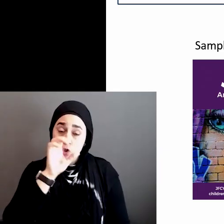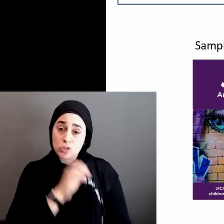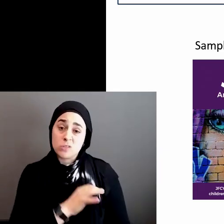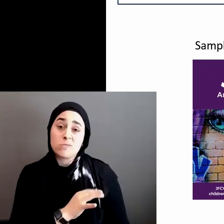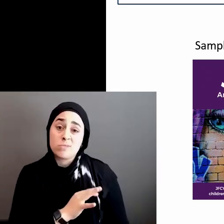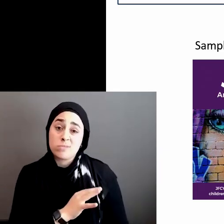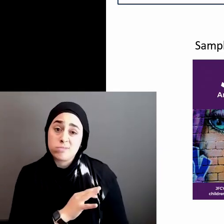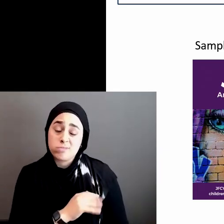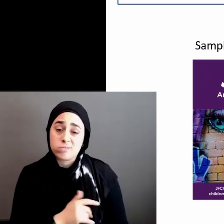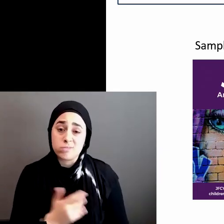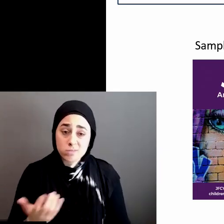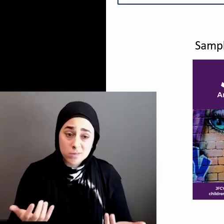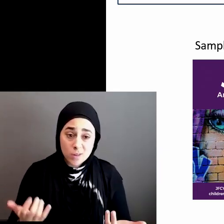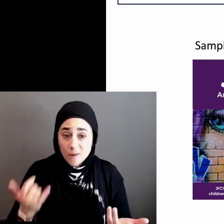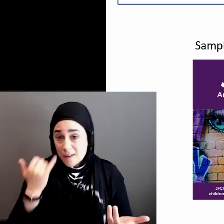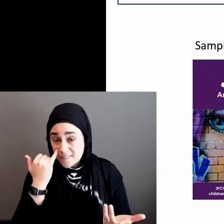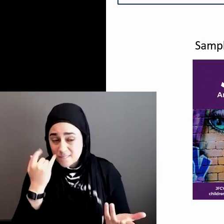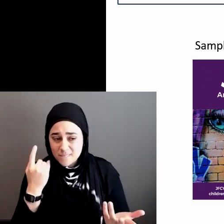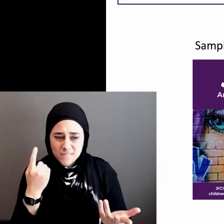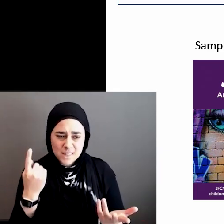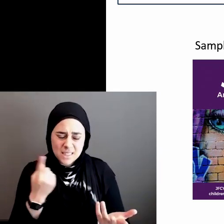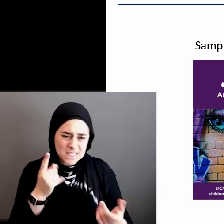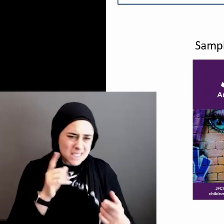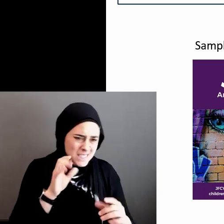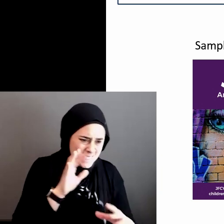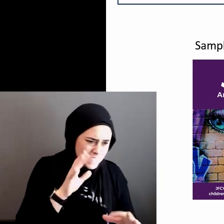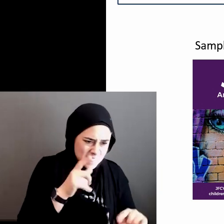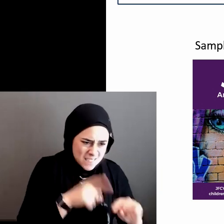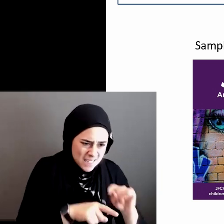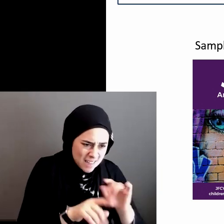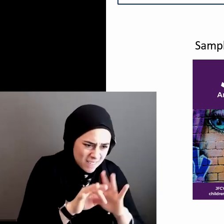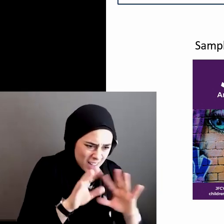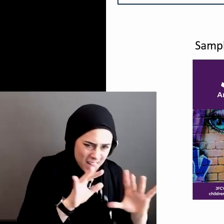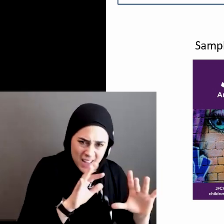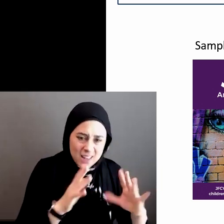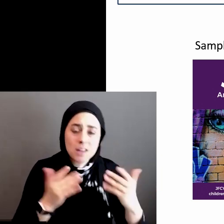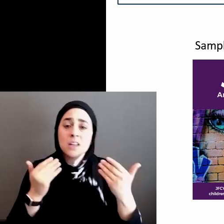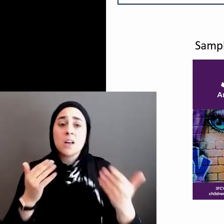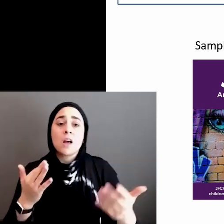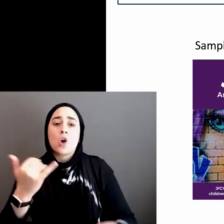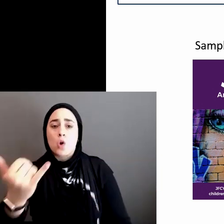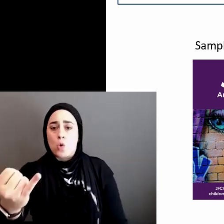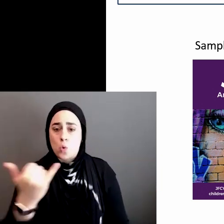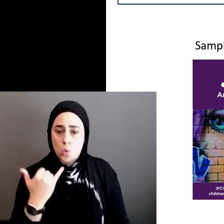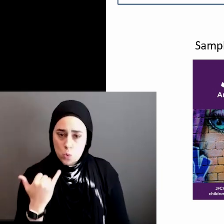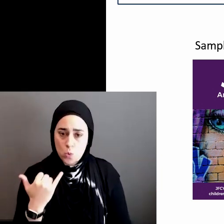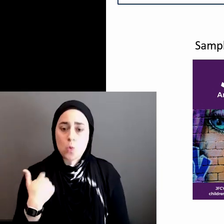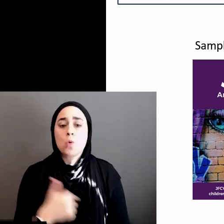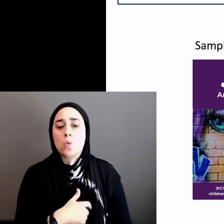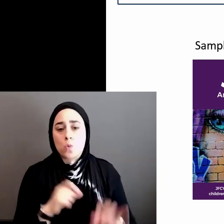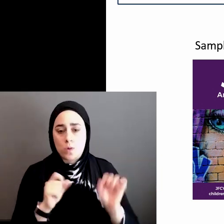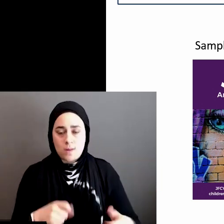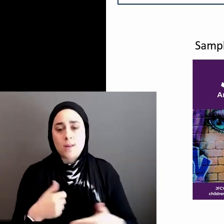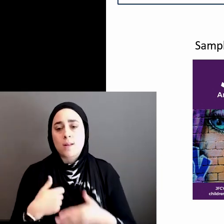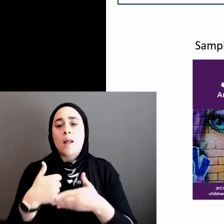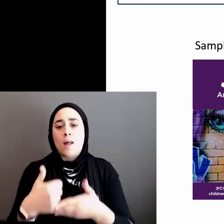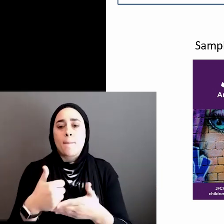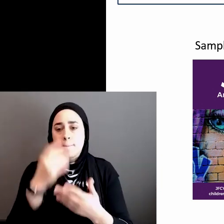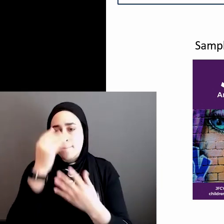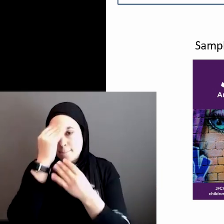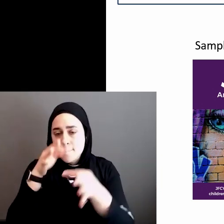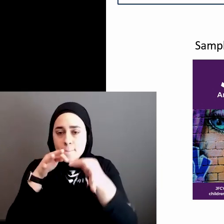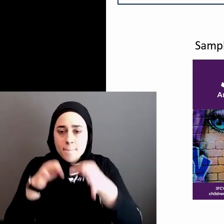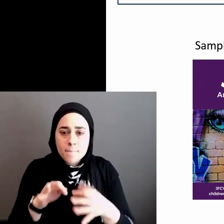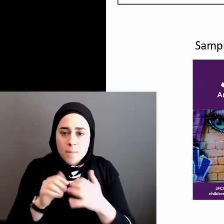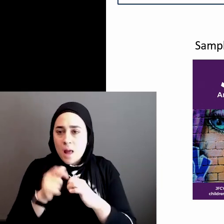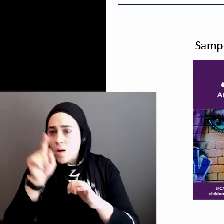robust. So if there are things that you're having trouble finding on our website, you can always call us and we can try and help guide you to it. But